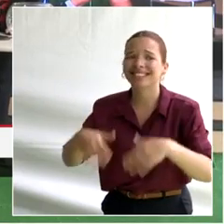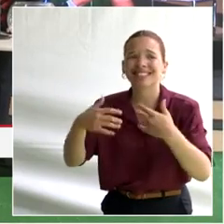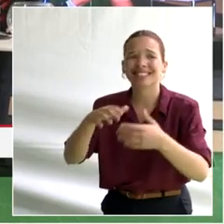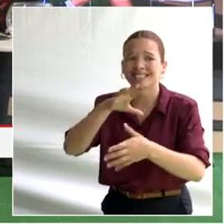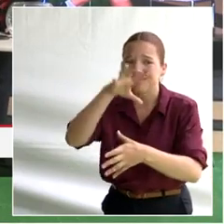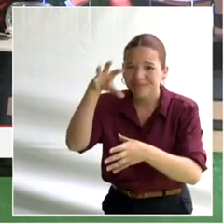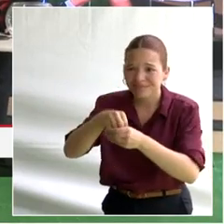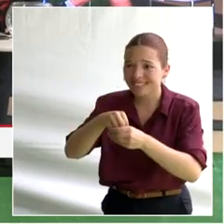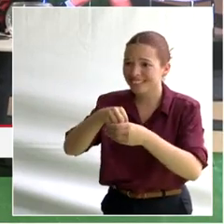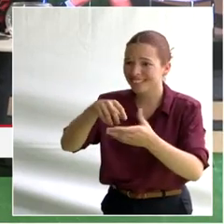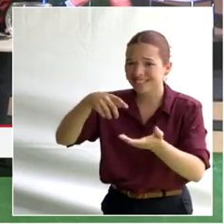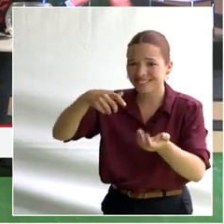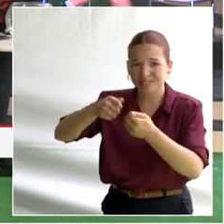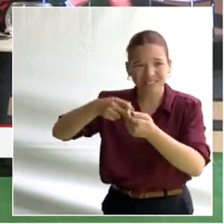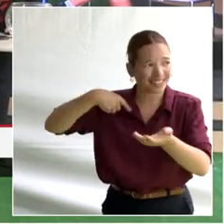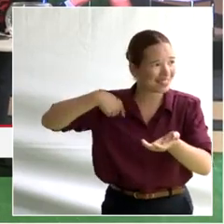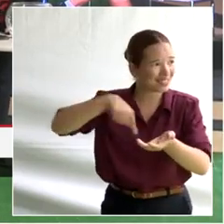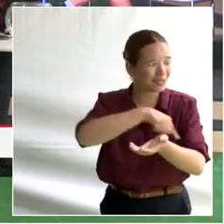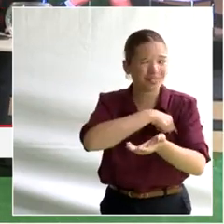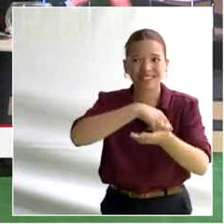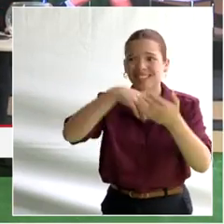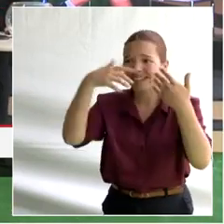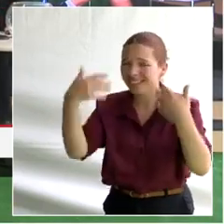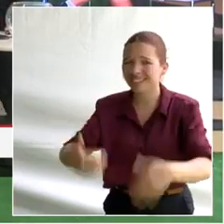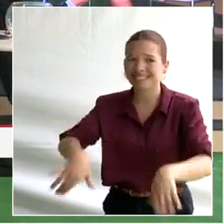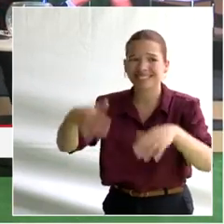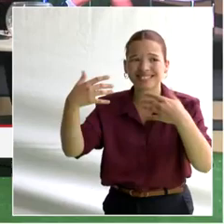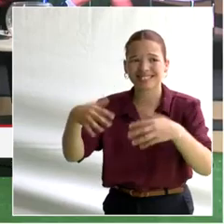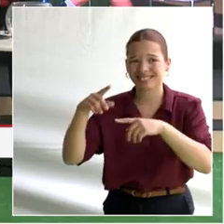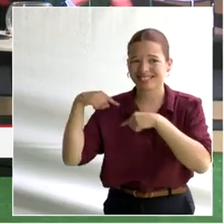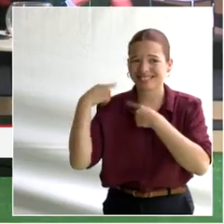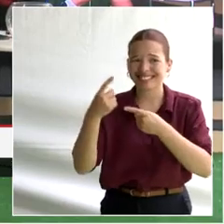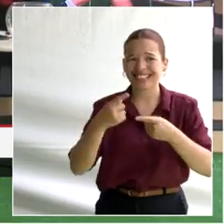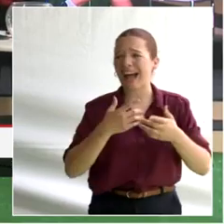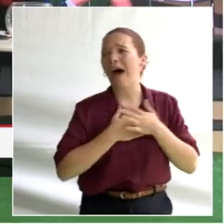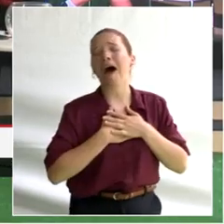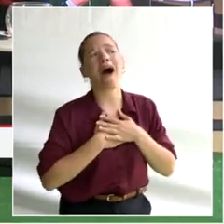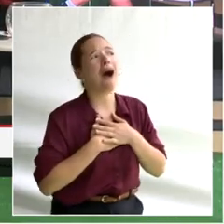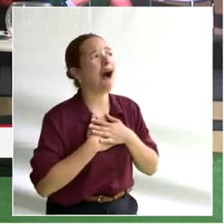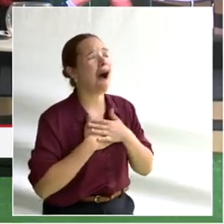tournaments, so we want to thank her for being here. No, thank you to you. Thank you. Okay.